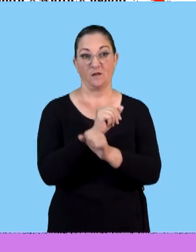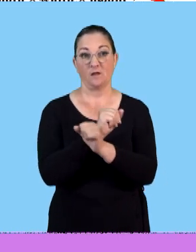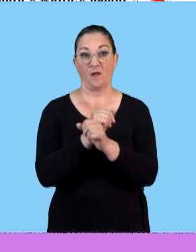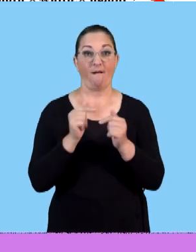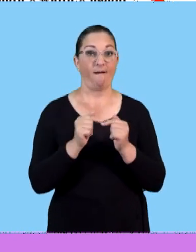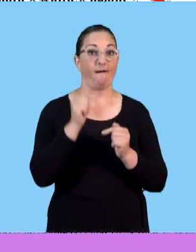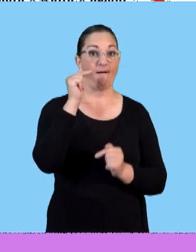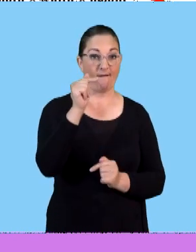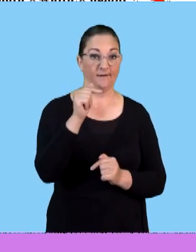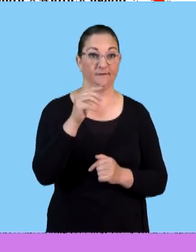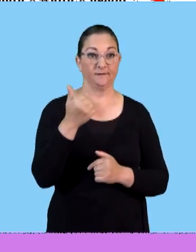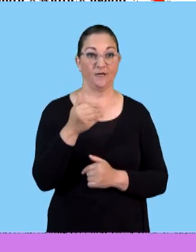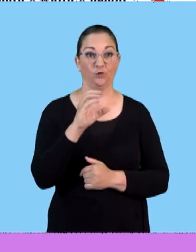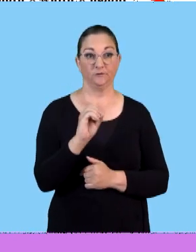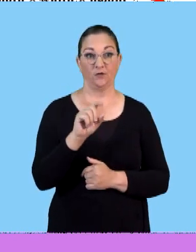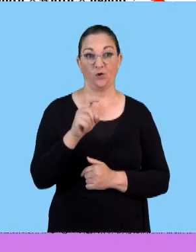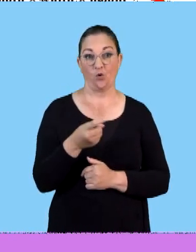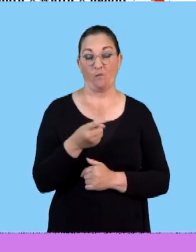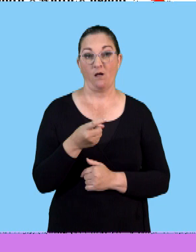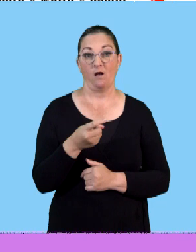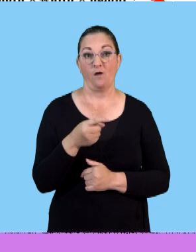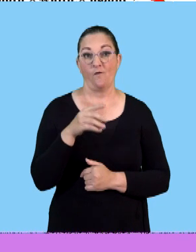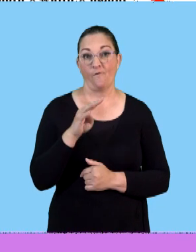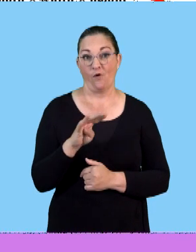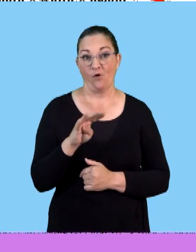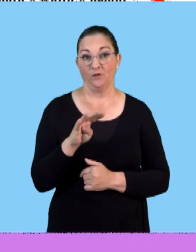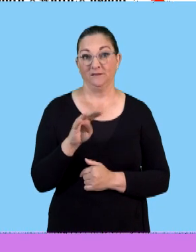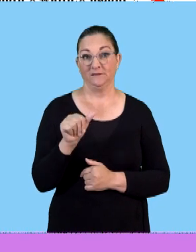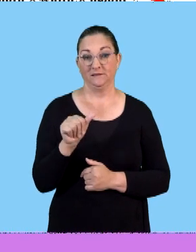0,475 meters. Multiply by my height of